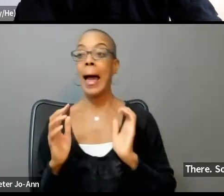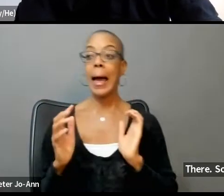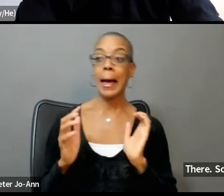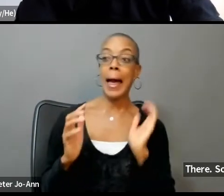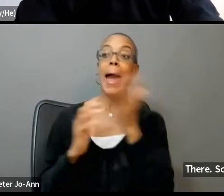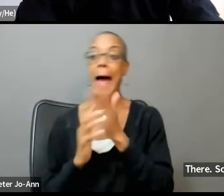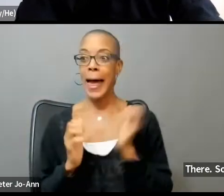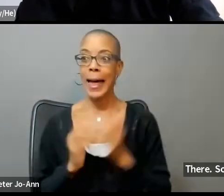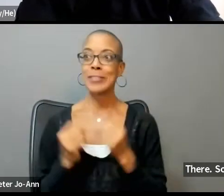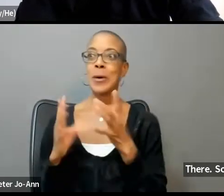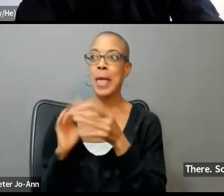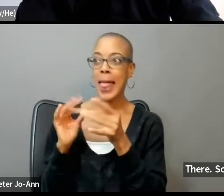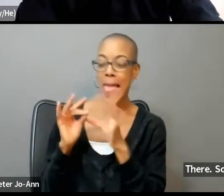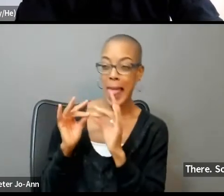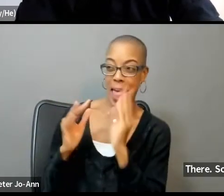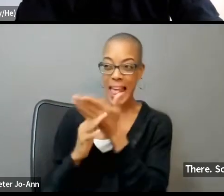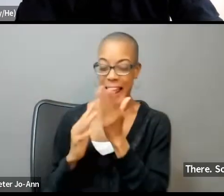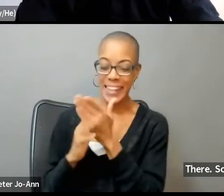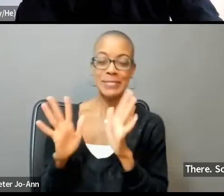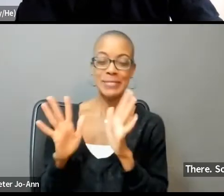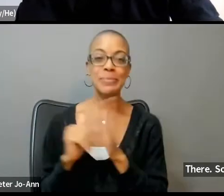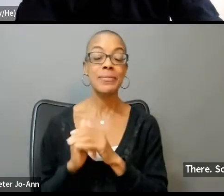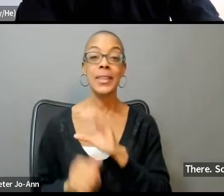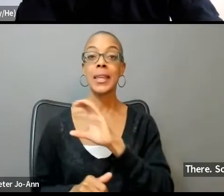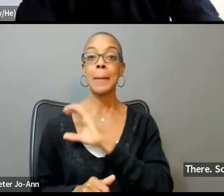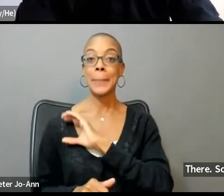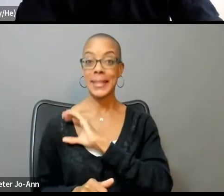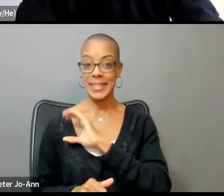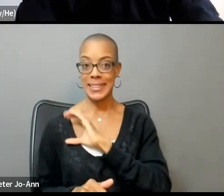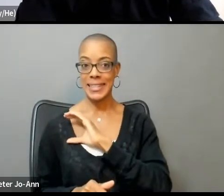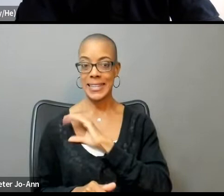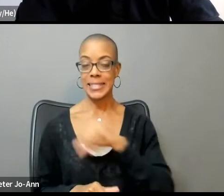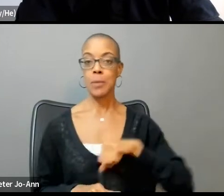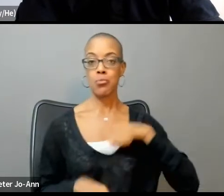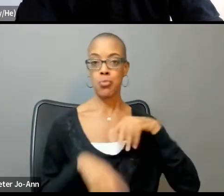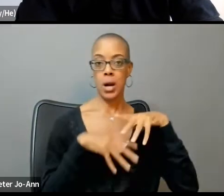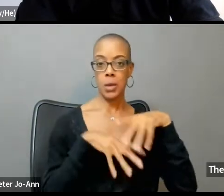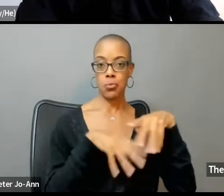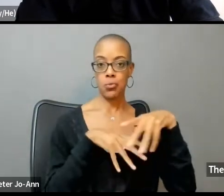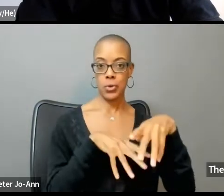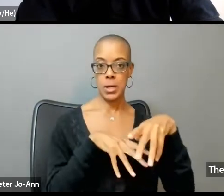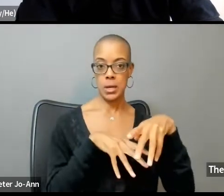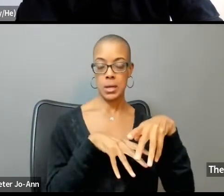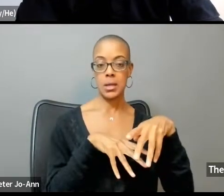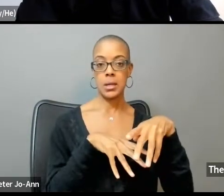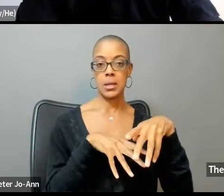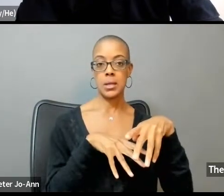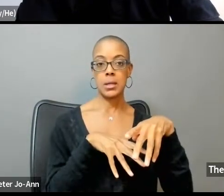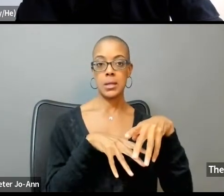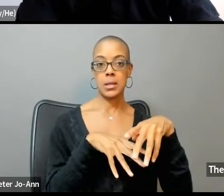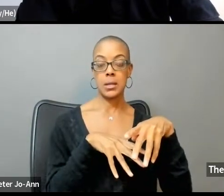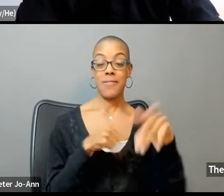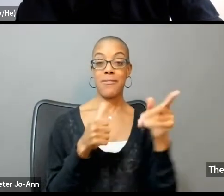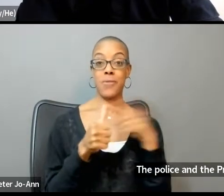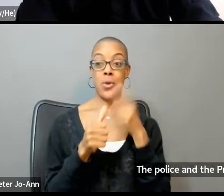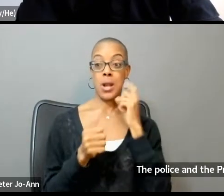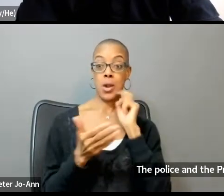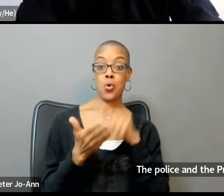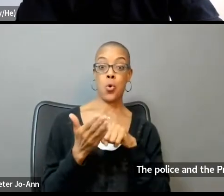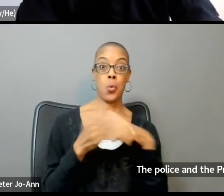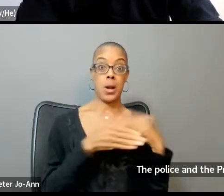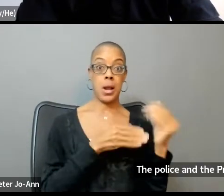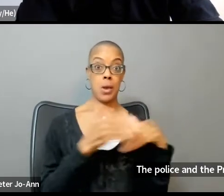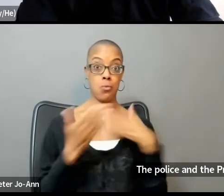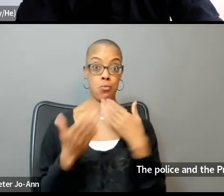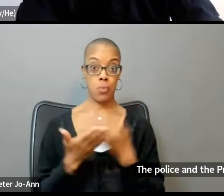things. The police and the Pride Parade. The first thing that I noticed when I got here